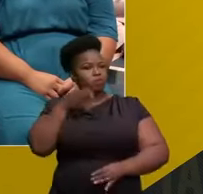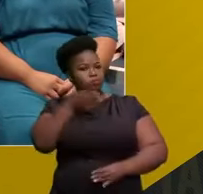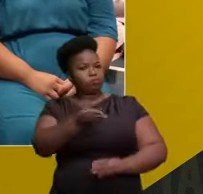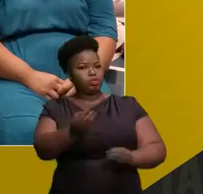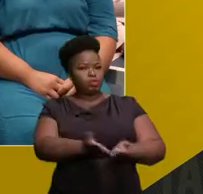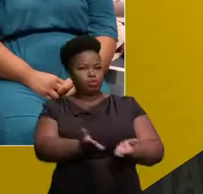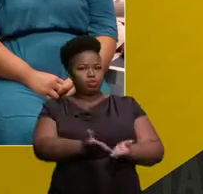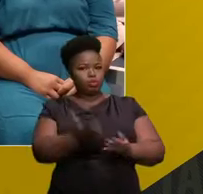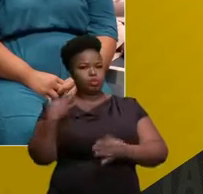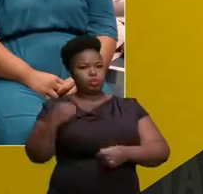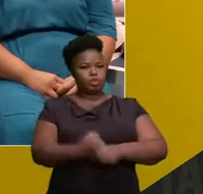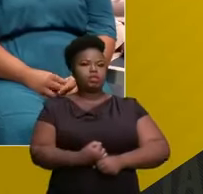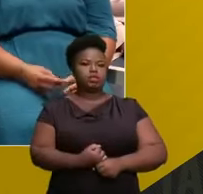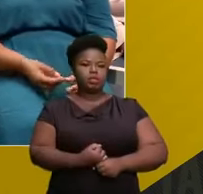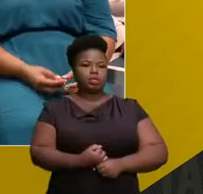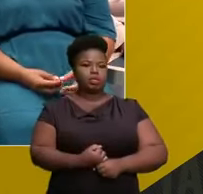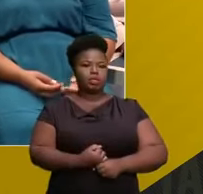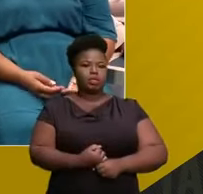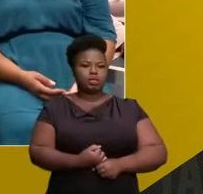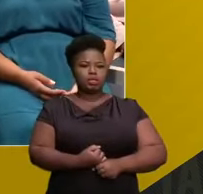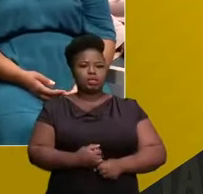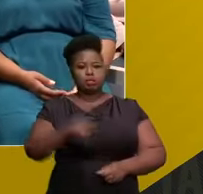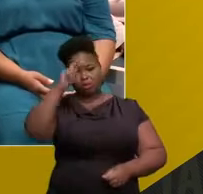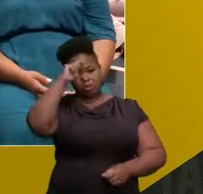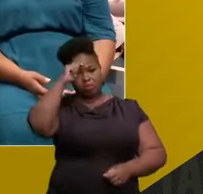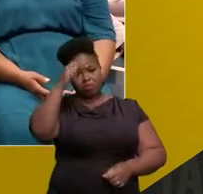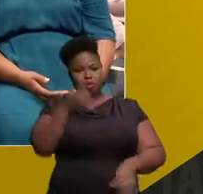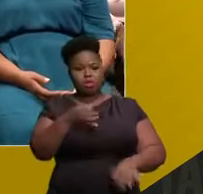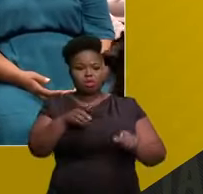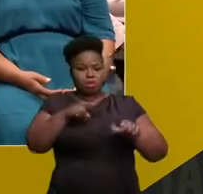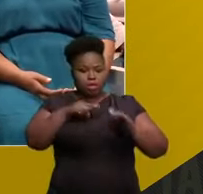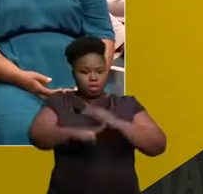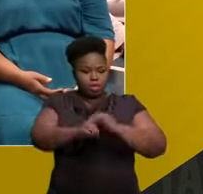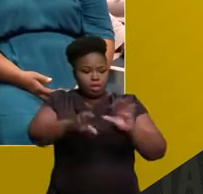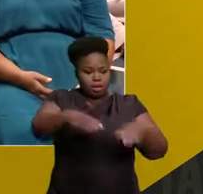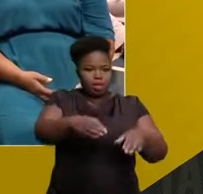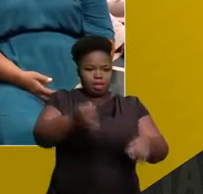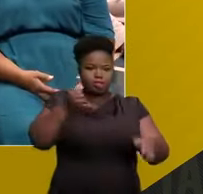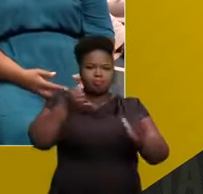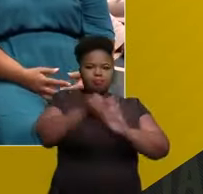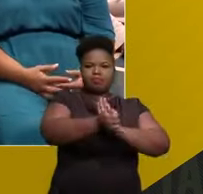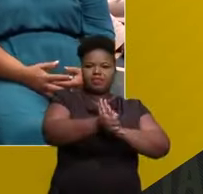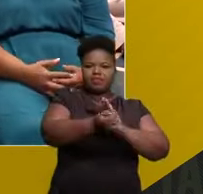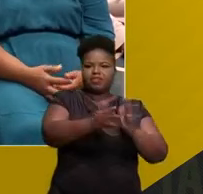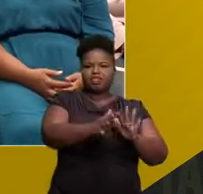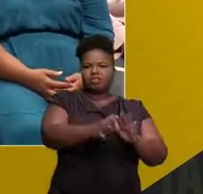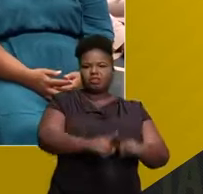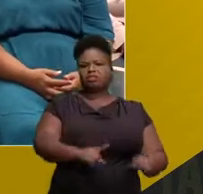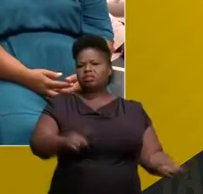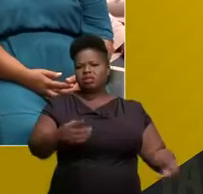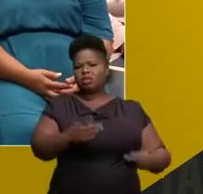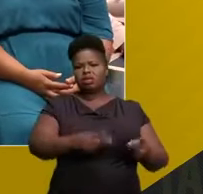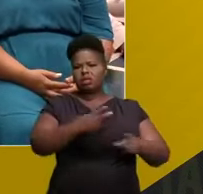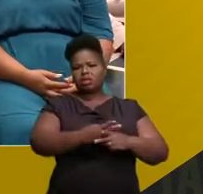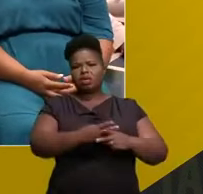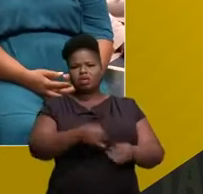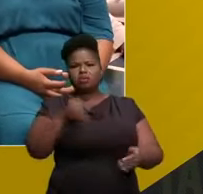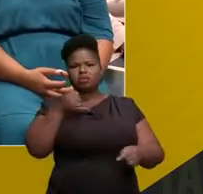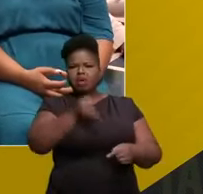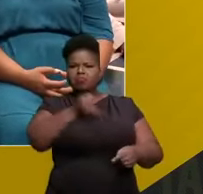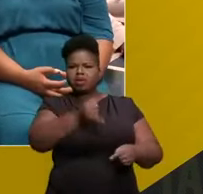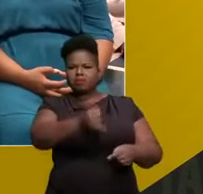at last year, a boy got stabbed in the class. At home. The class didn't have a teacher and the teacher wasn't there, so they were bunking in